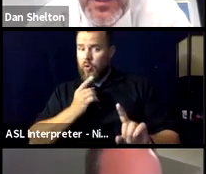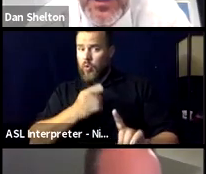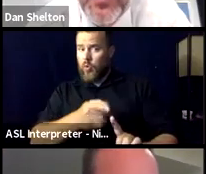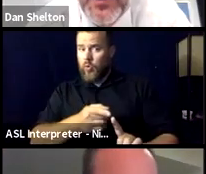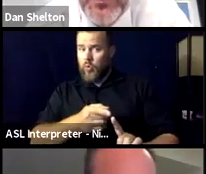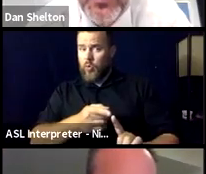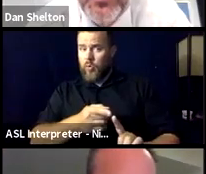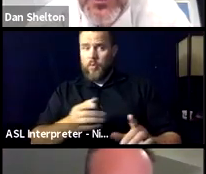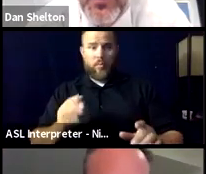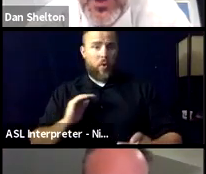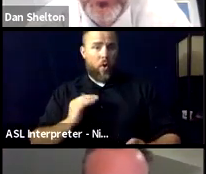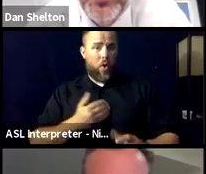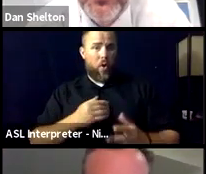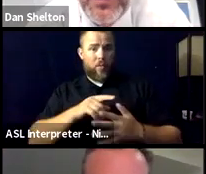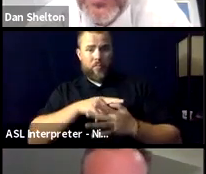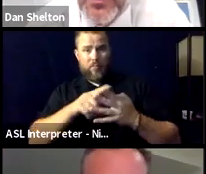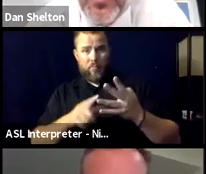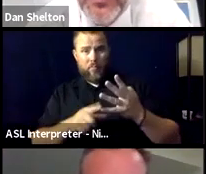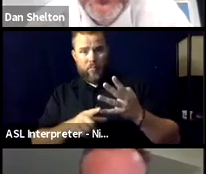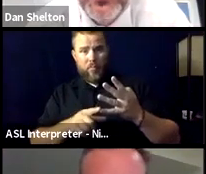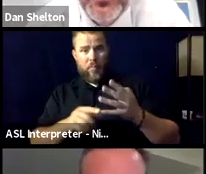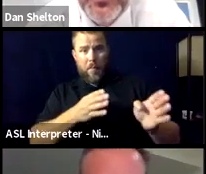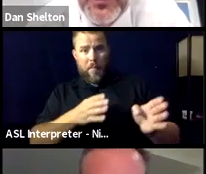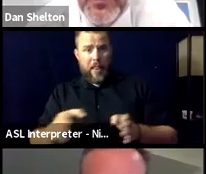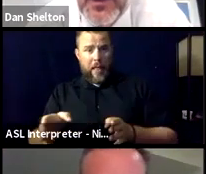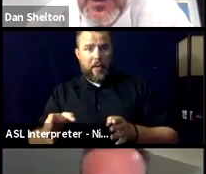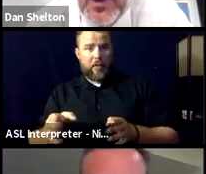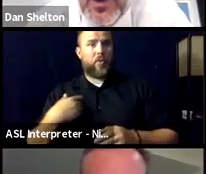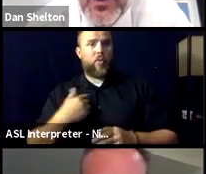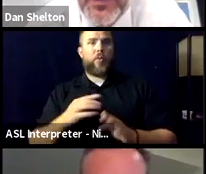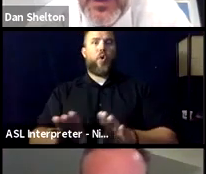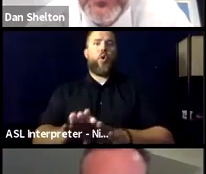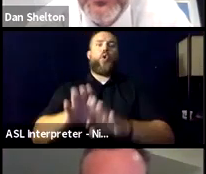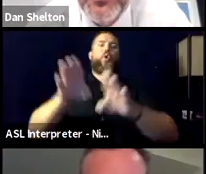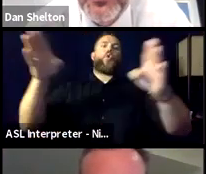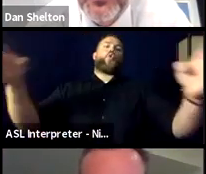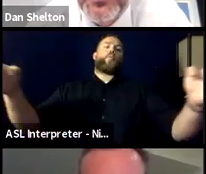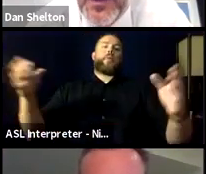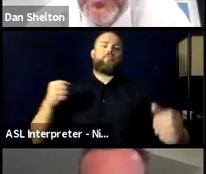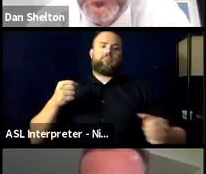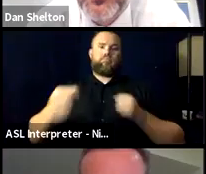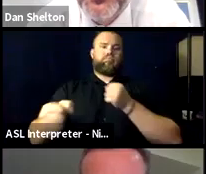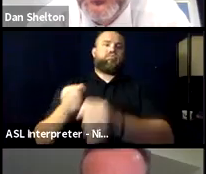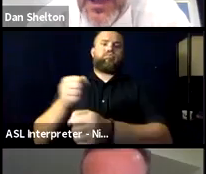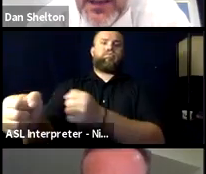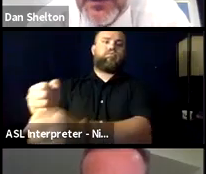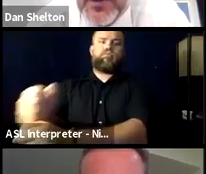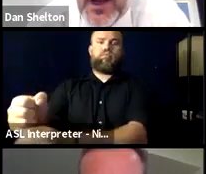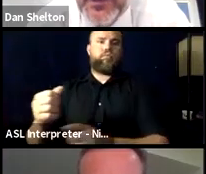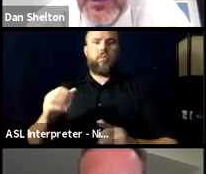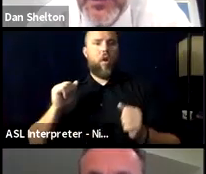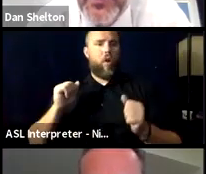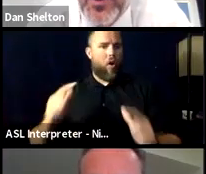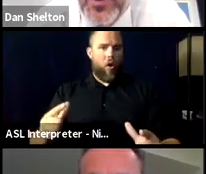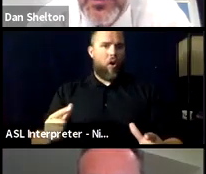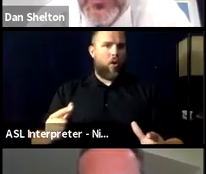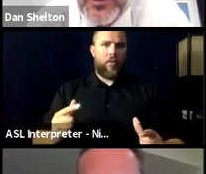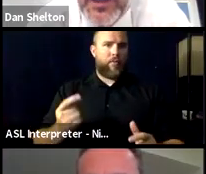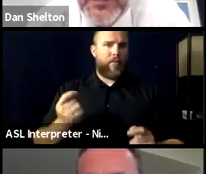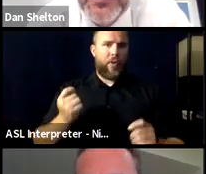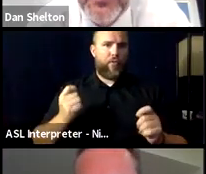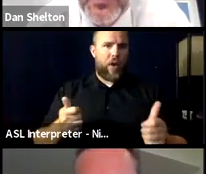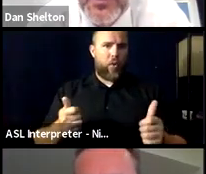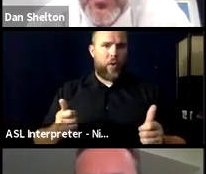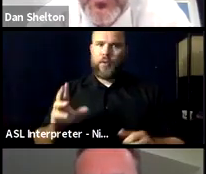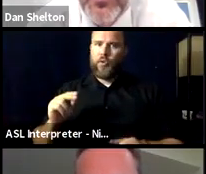plans that we would, open Glasgow High School to all 1,000 students and they would be switching classes, right? In all of